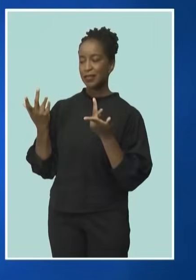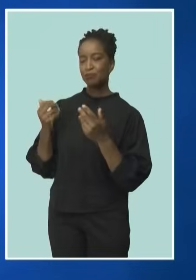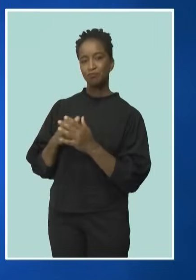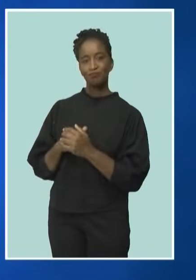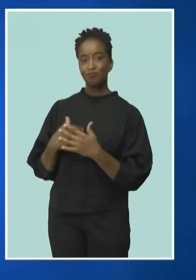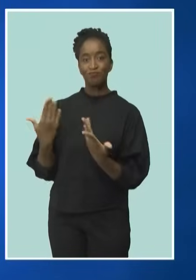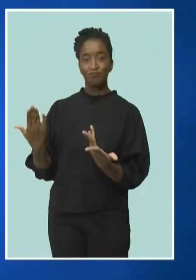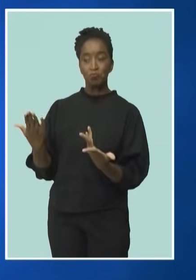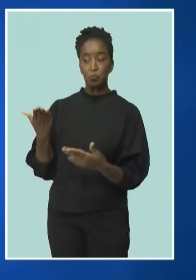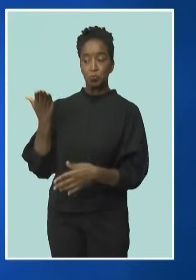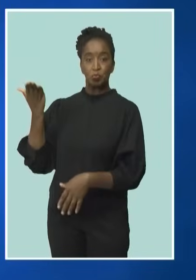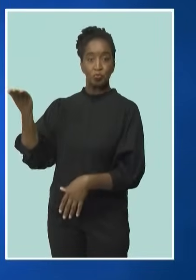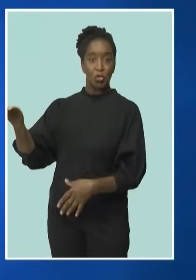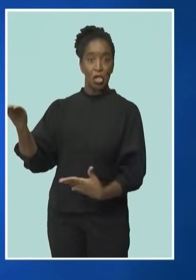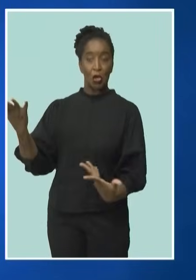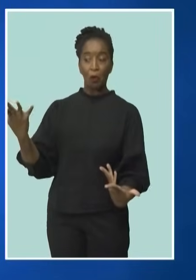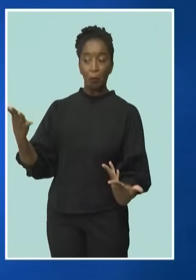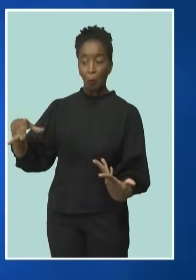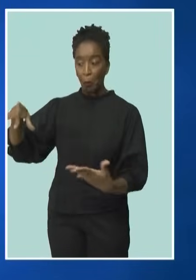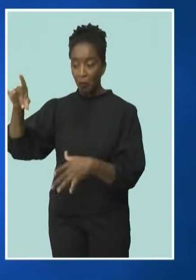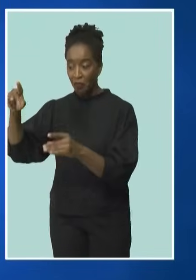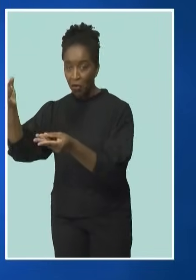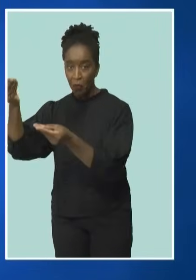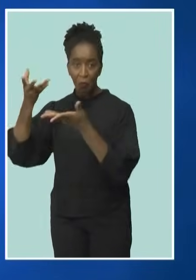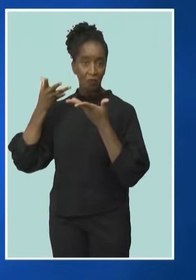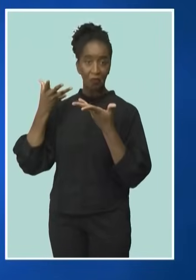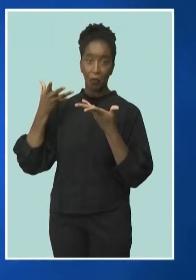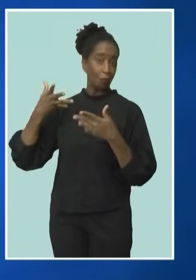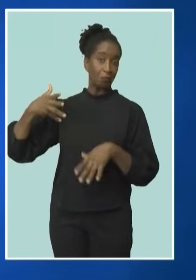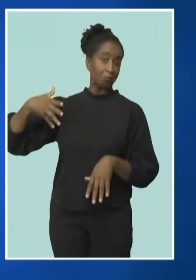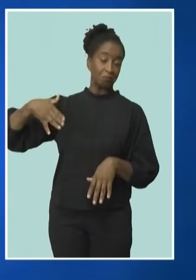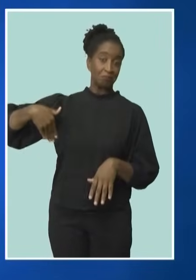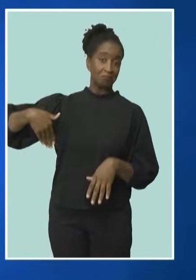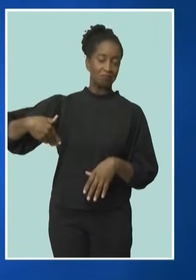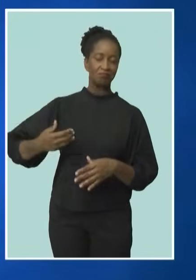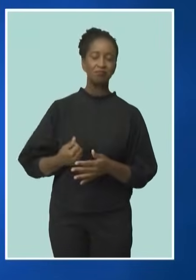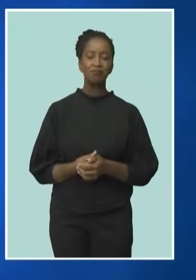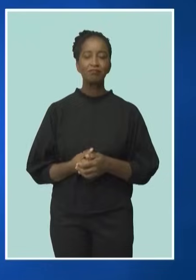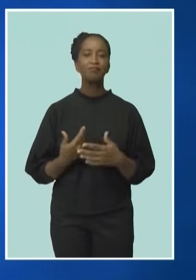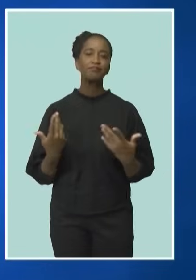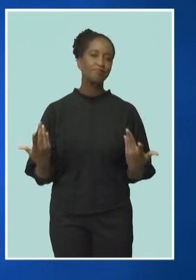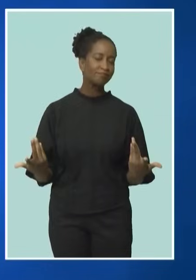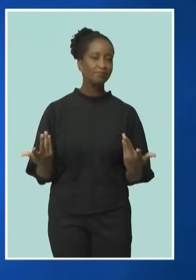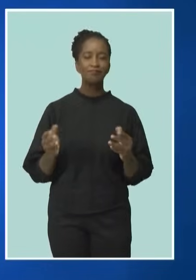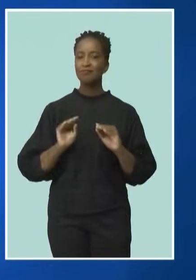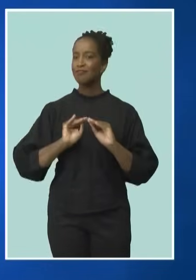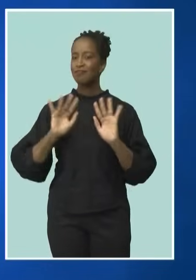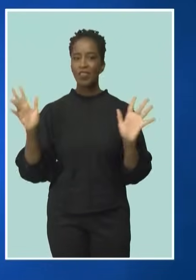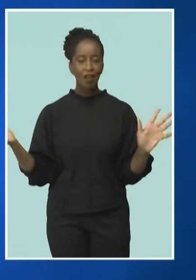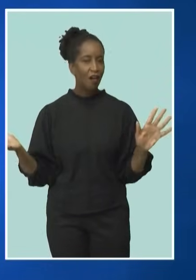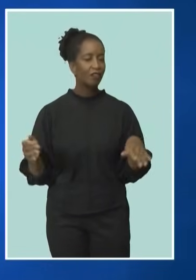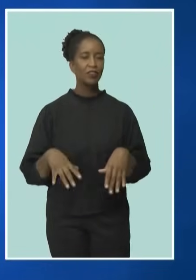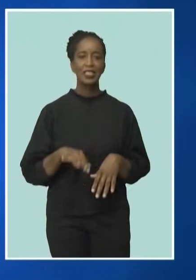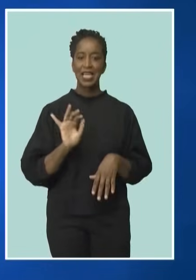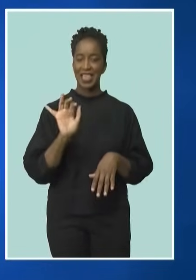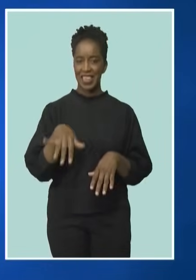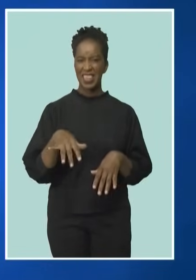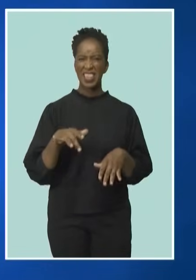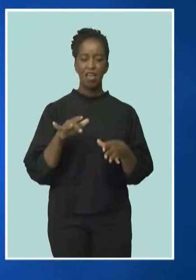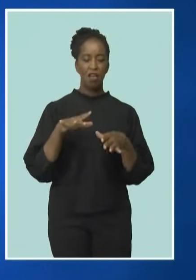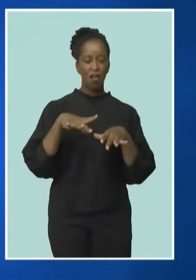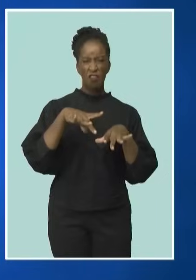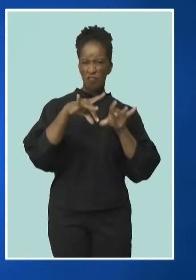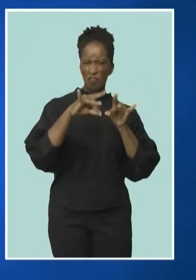they're still there. We haven't got the results. But obviously toxicology is a critical